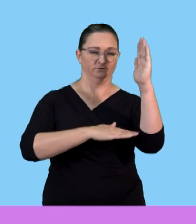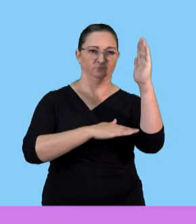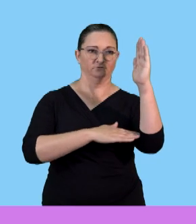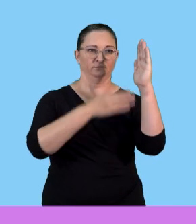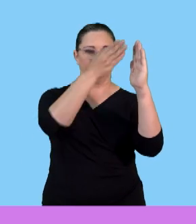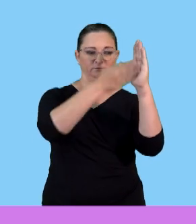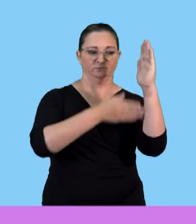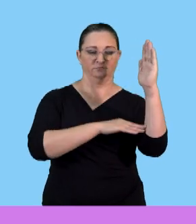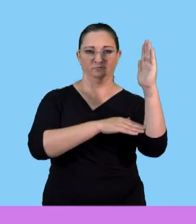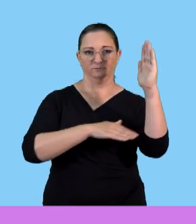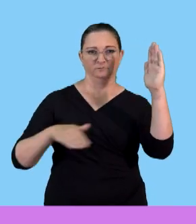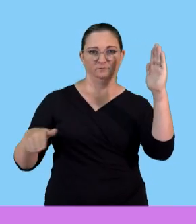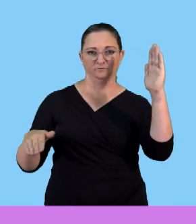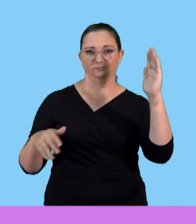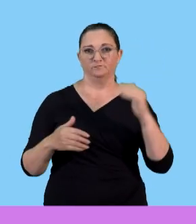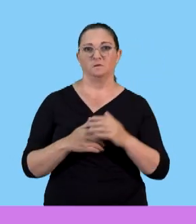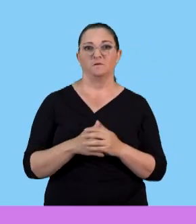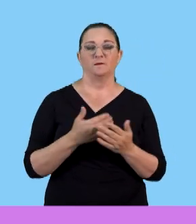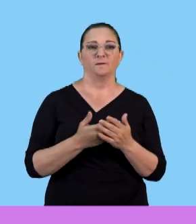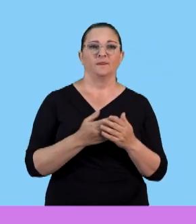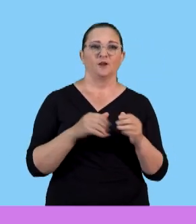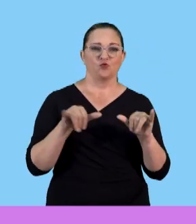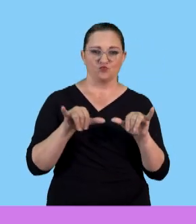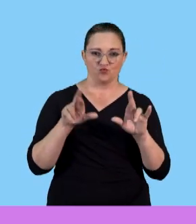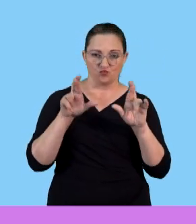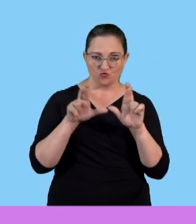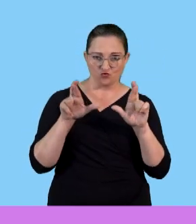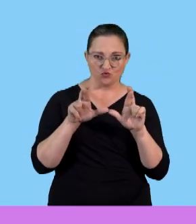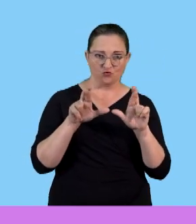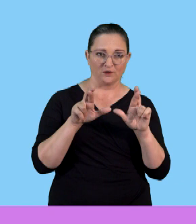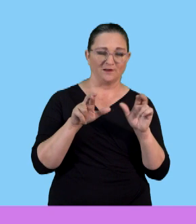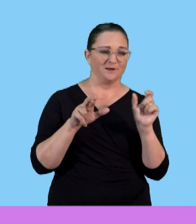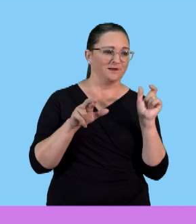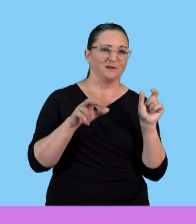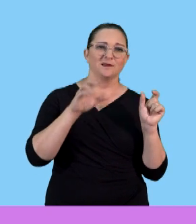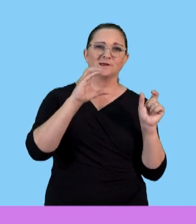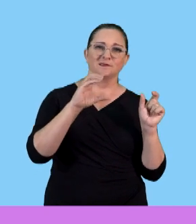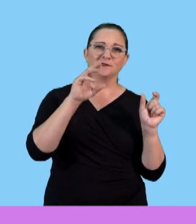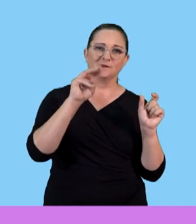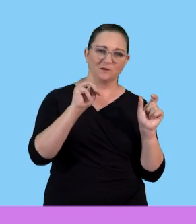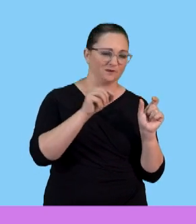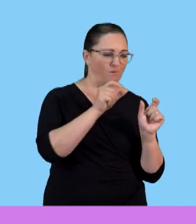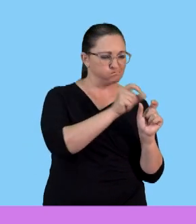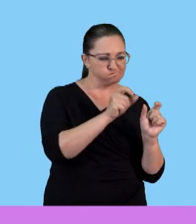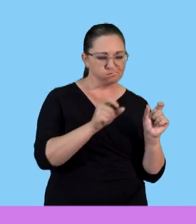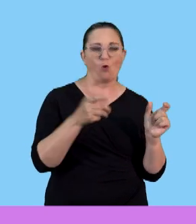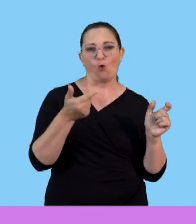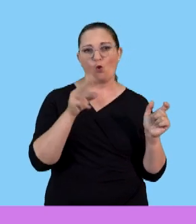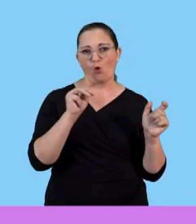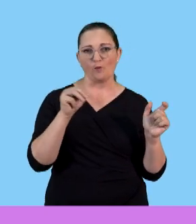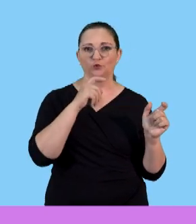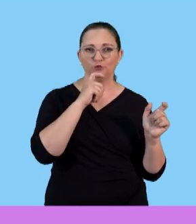and independent variables. So you take your straight line ruler. Your ruler has centimeters and millimeters, so you can